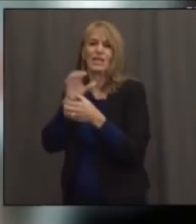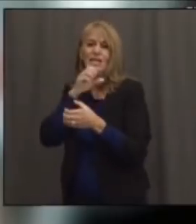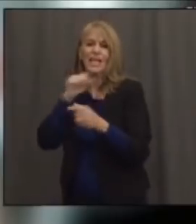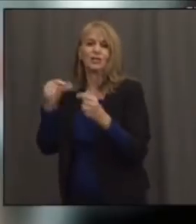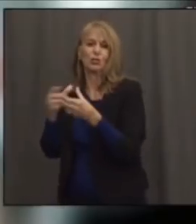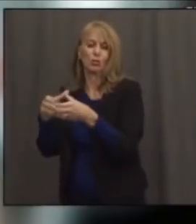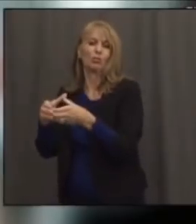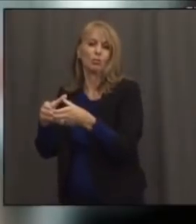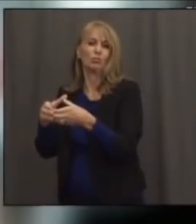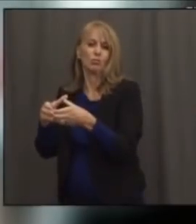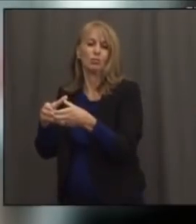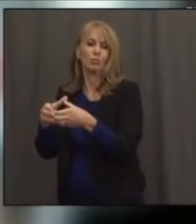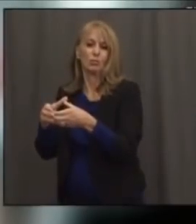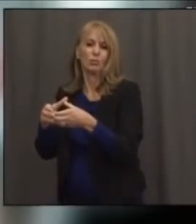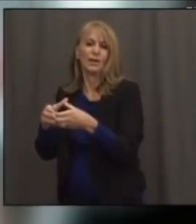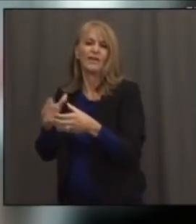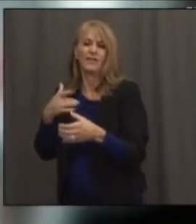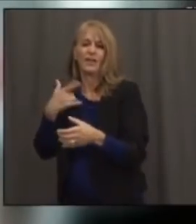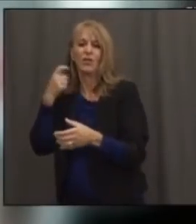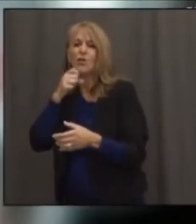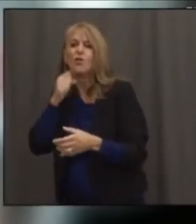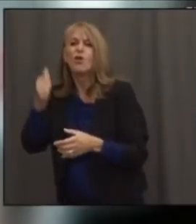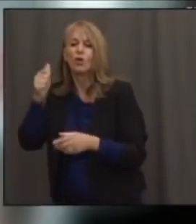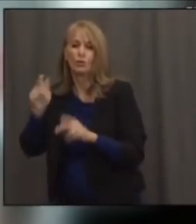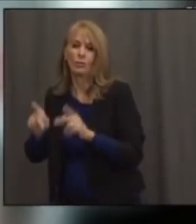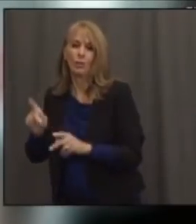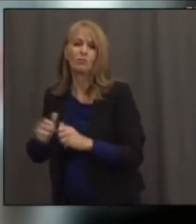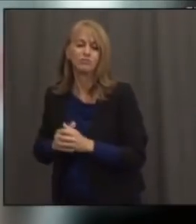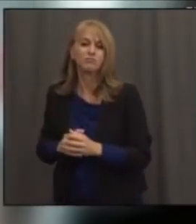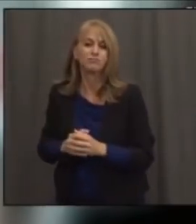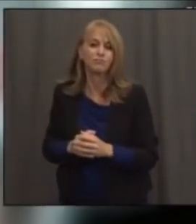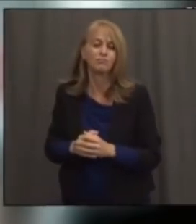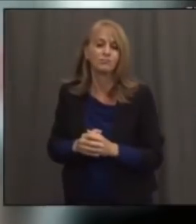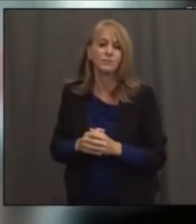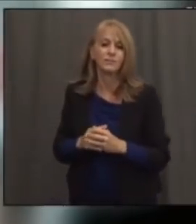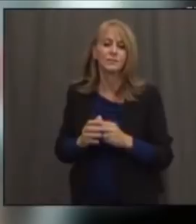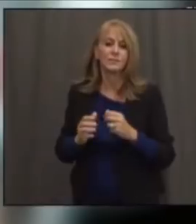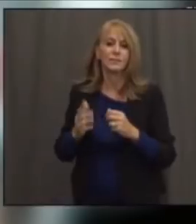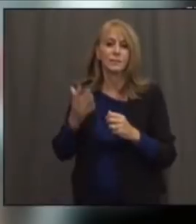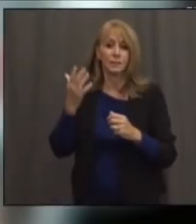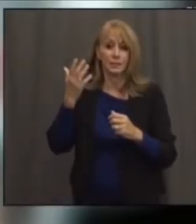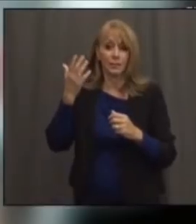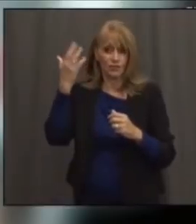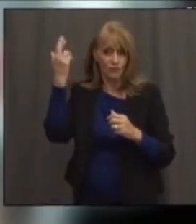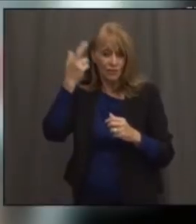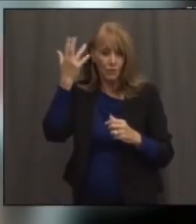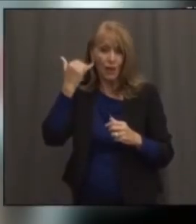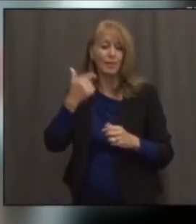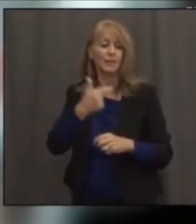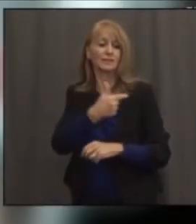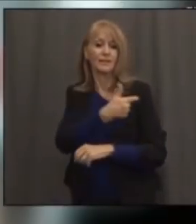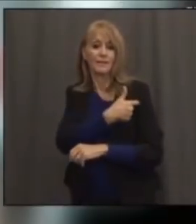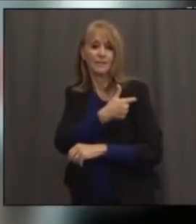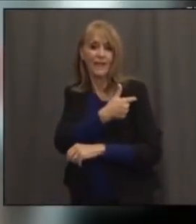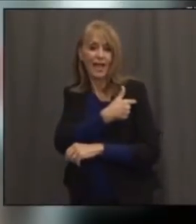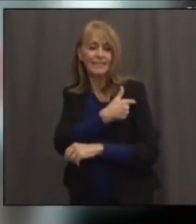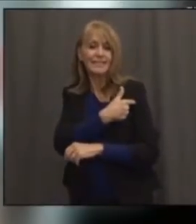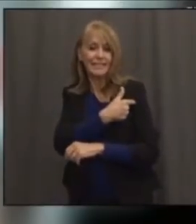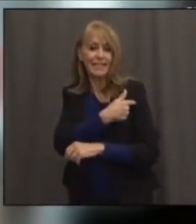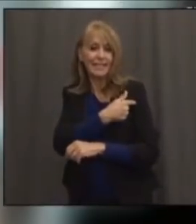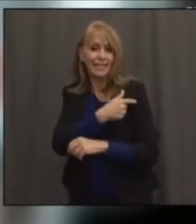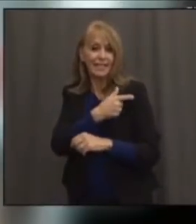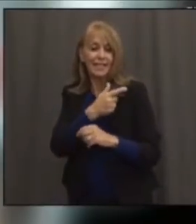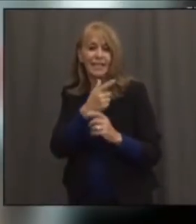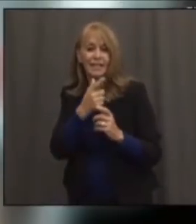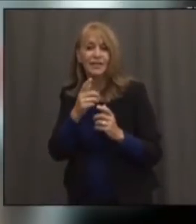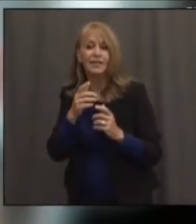to be in particular around an older cohort, because if you believe that the experience with the vaccine follows the contours